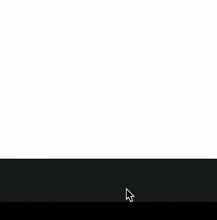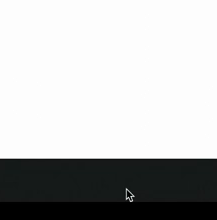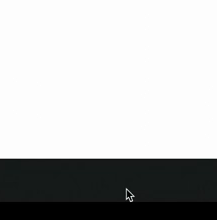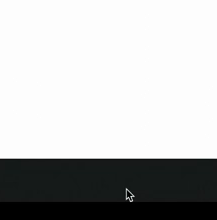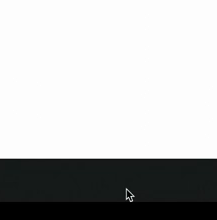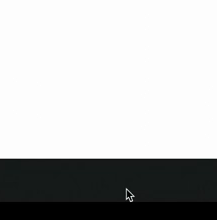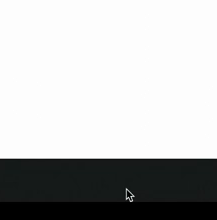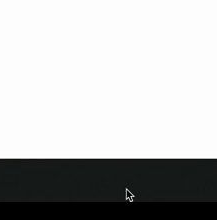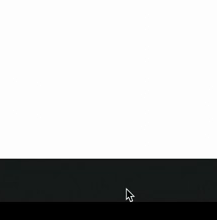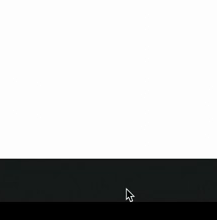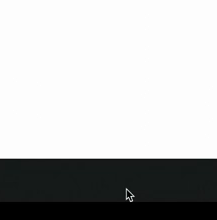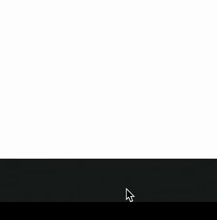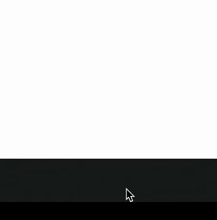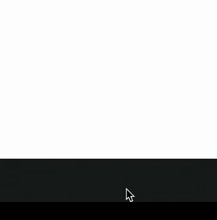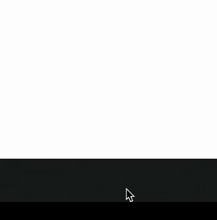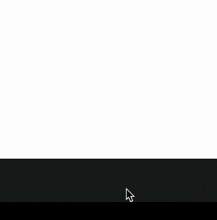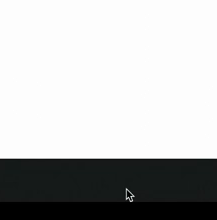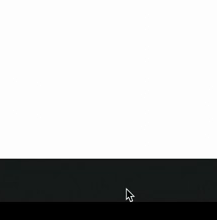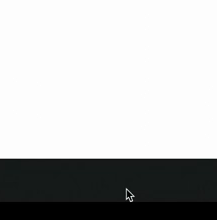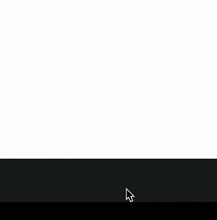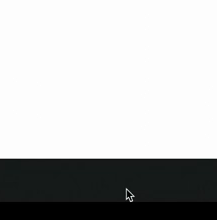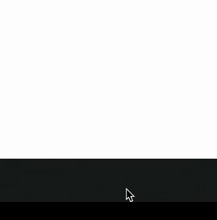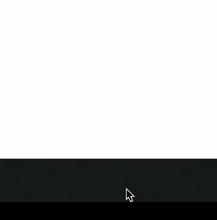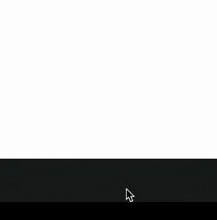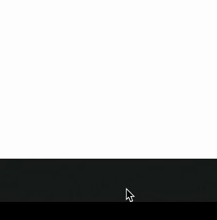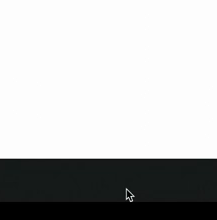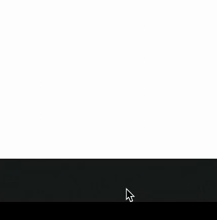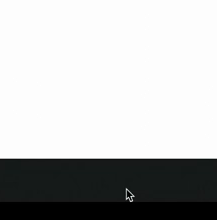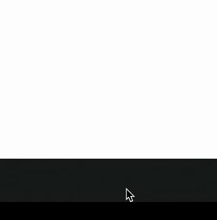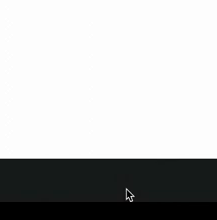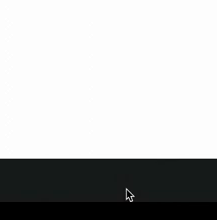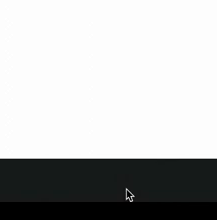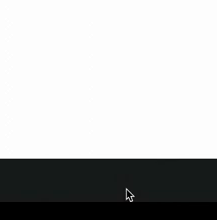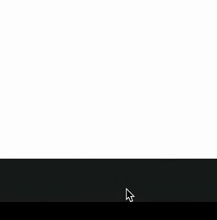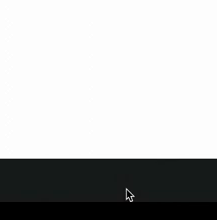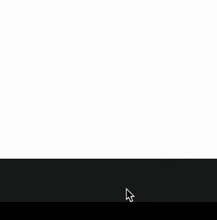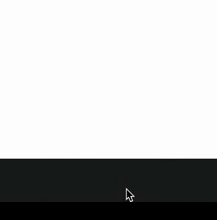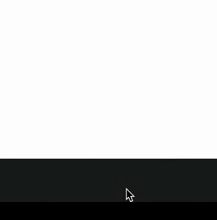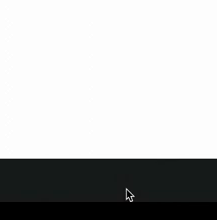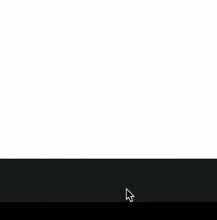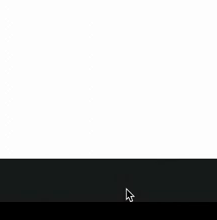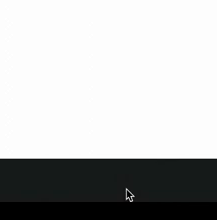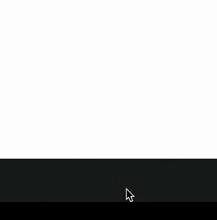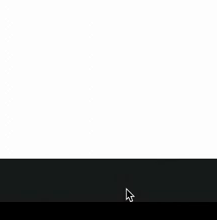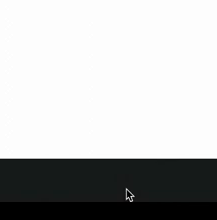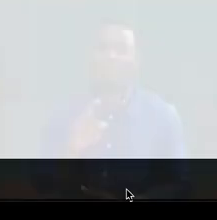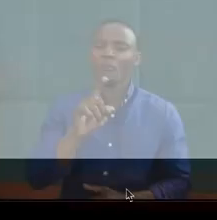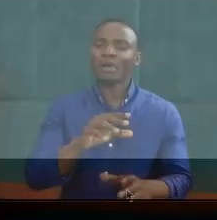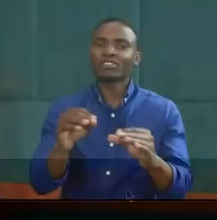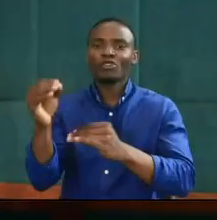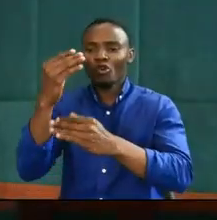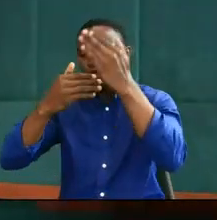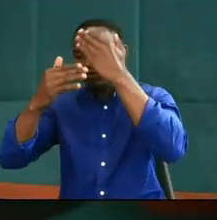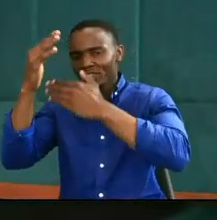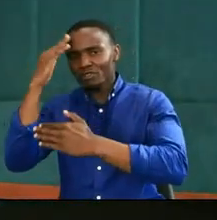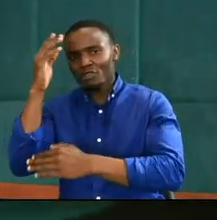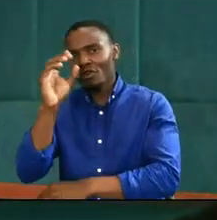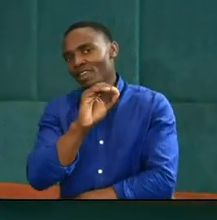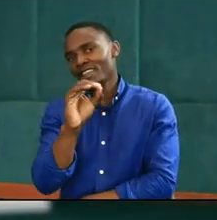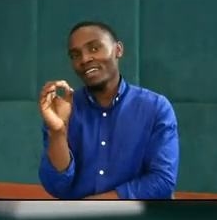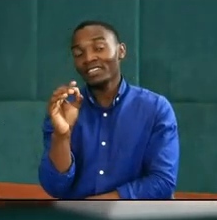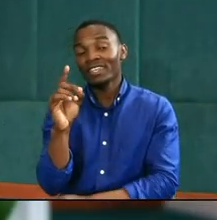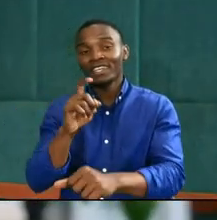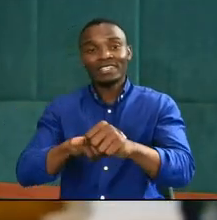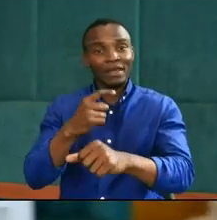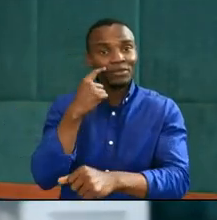Which means it is a common knowledge. Hey, you don't have to go to university to know that if the leaves